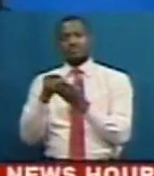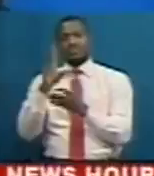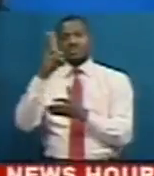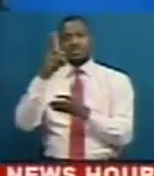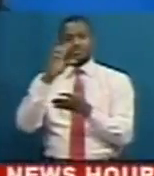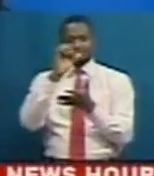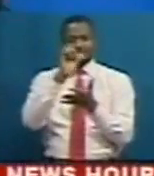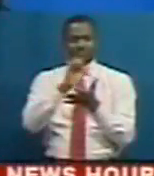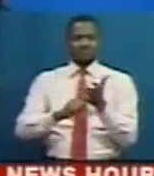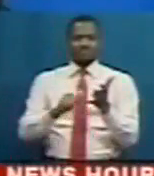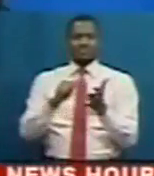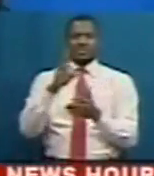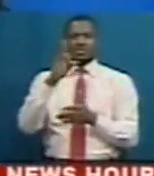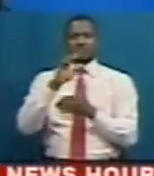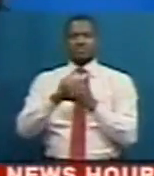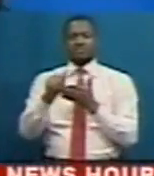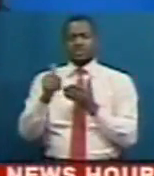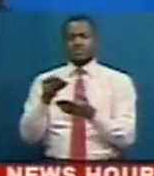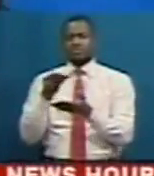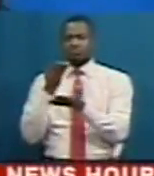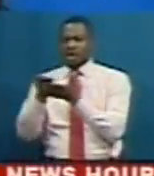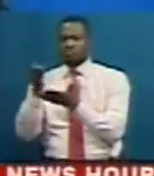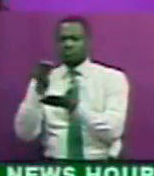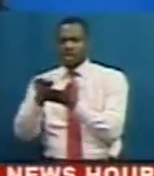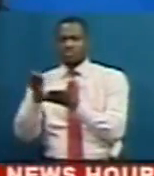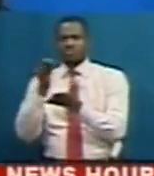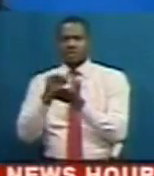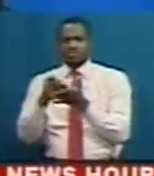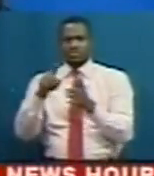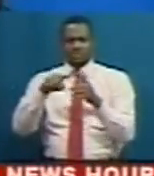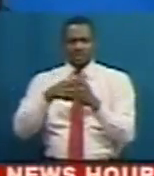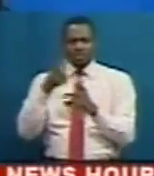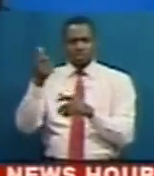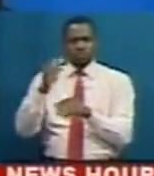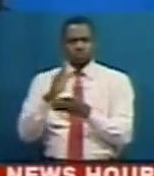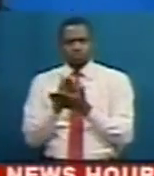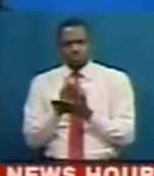bought stuff, and made marmalade,